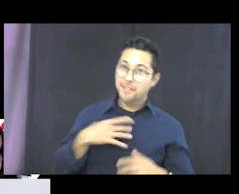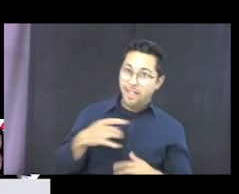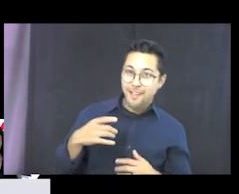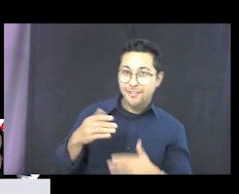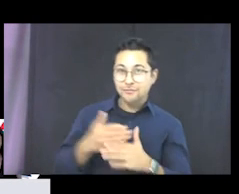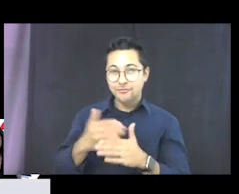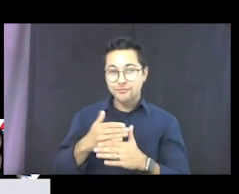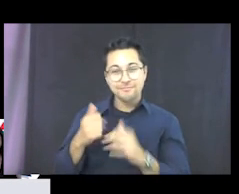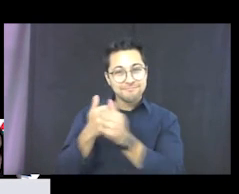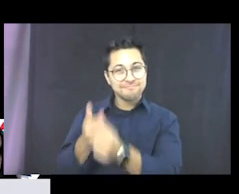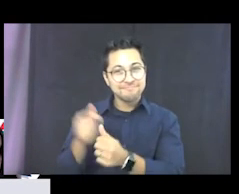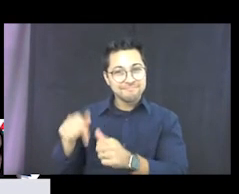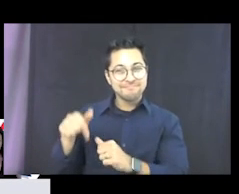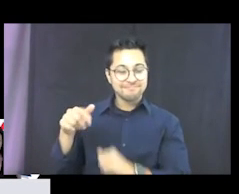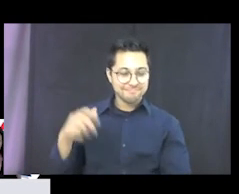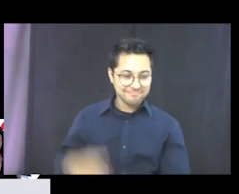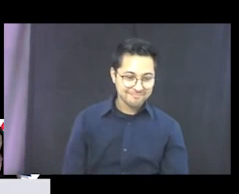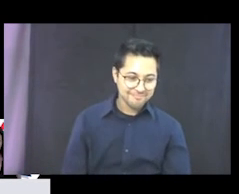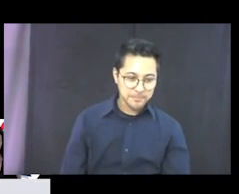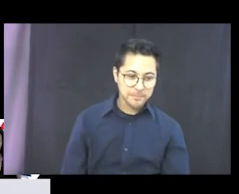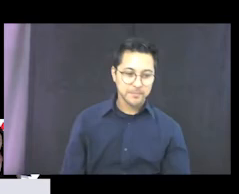channel.